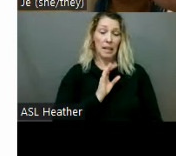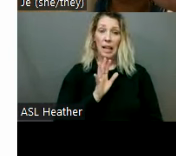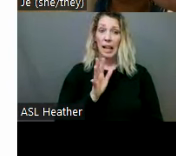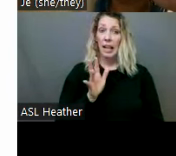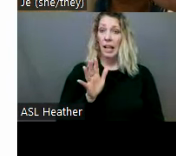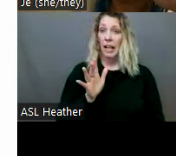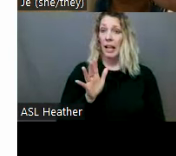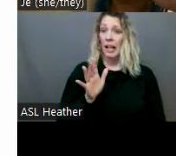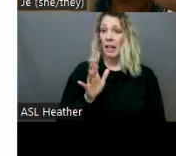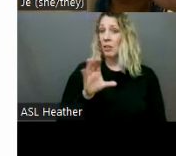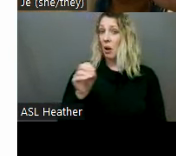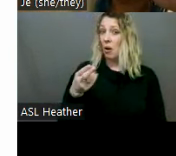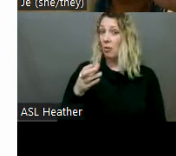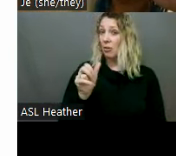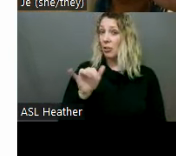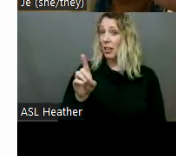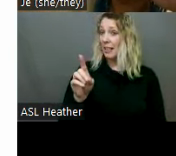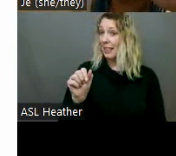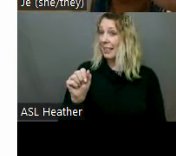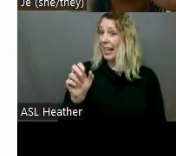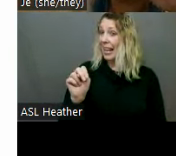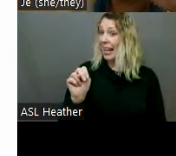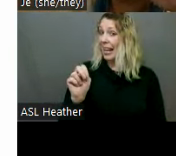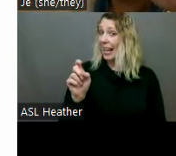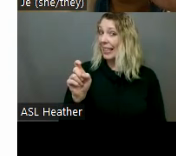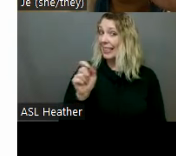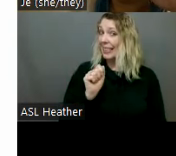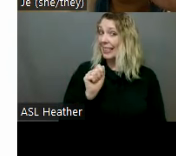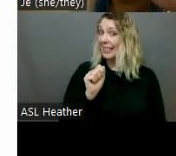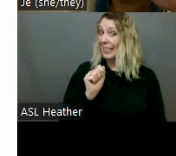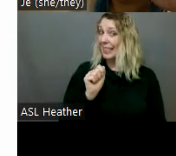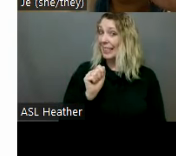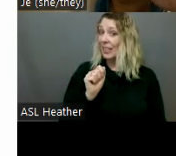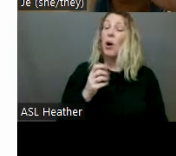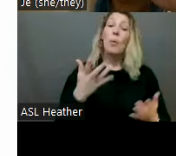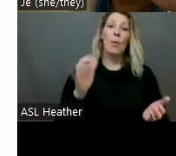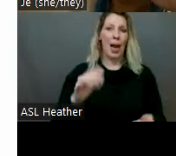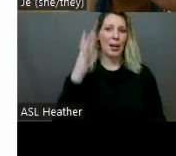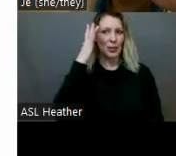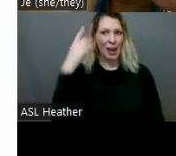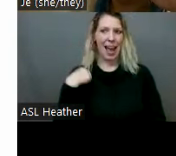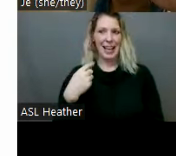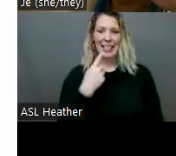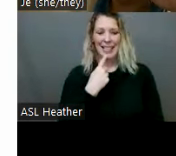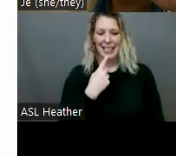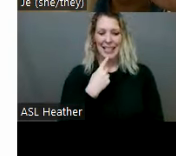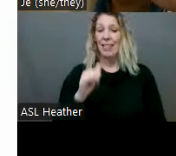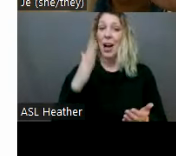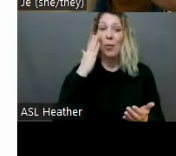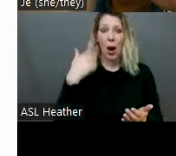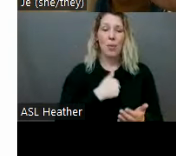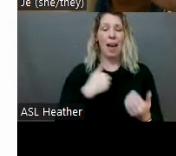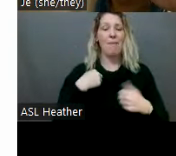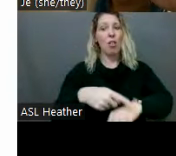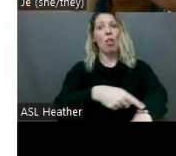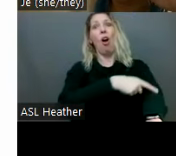Commissioner or Co-Chair Dan? Oh, well, this is why I said, this is how we ended up with such a long document. Every